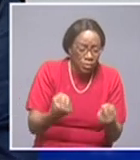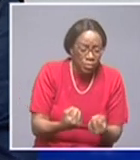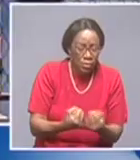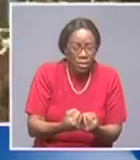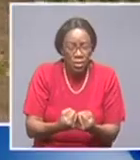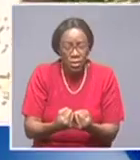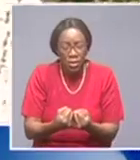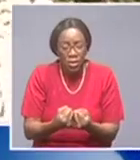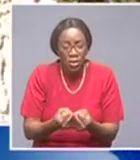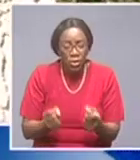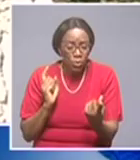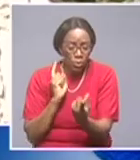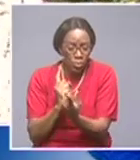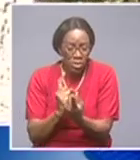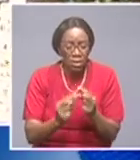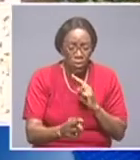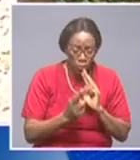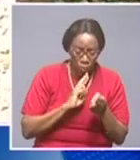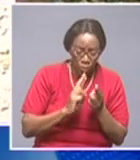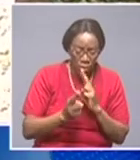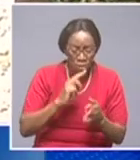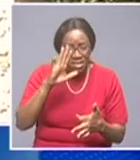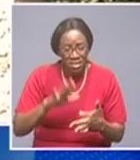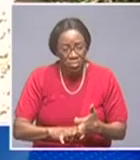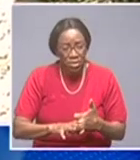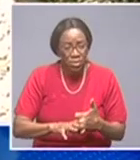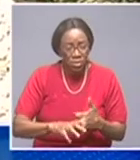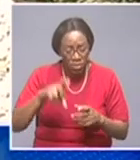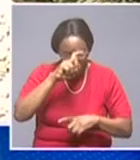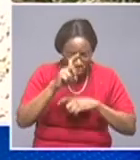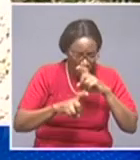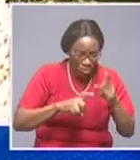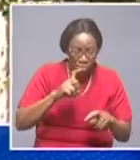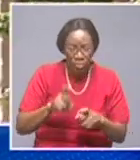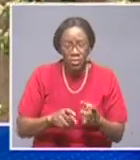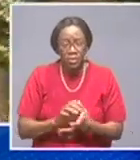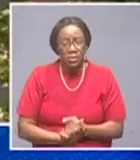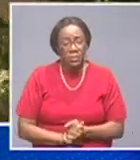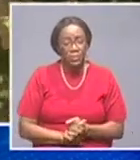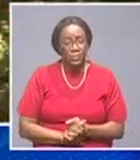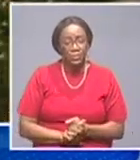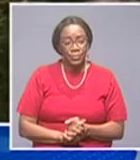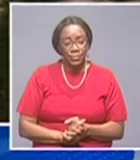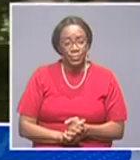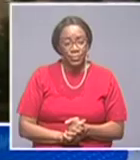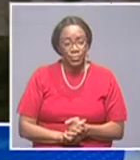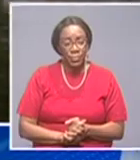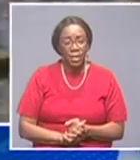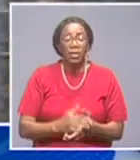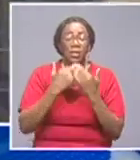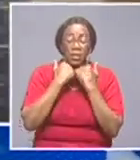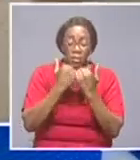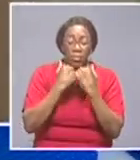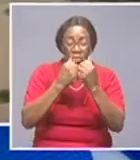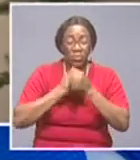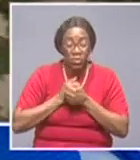of the census, and then they go back. But it's not that straightforward, it's not that simple, because we need to be at the locations also where